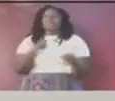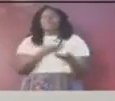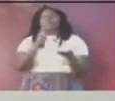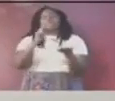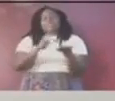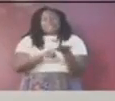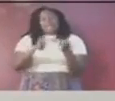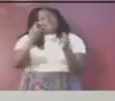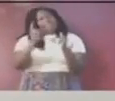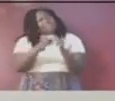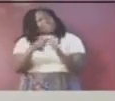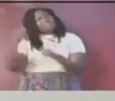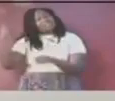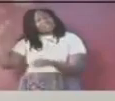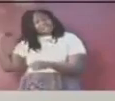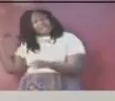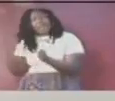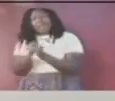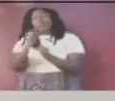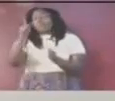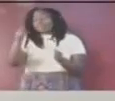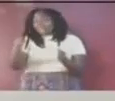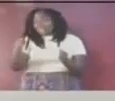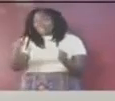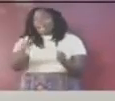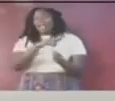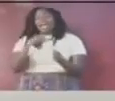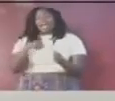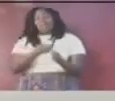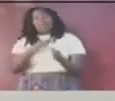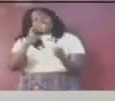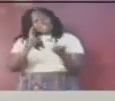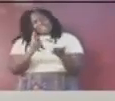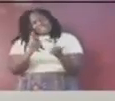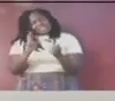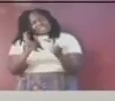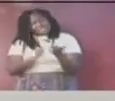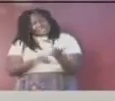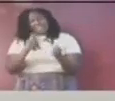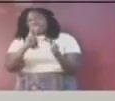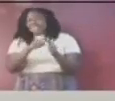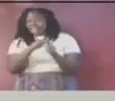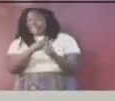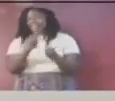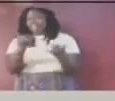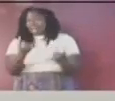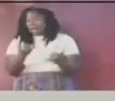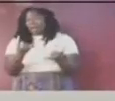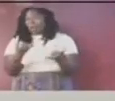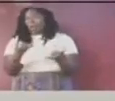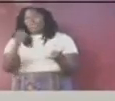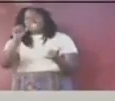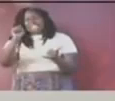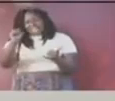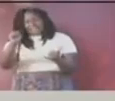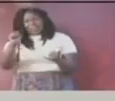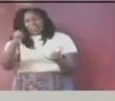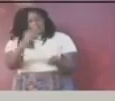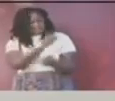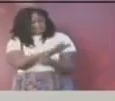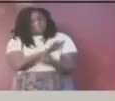country's vaccination program. And I thank you for raising it so we can clear it up in all